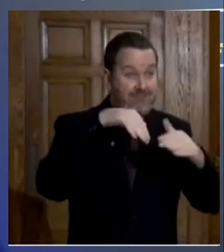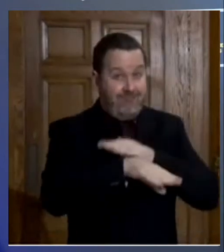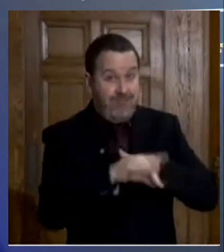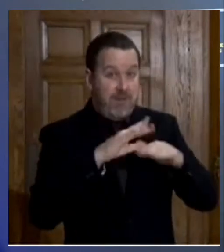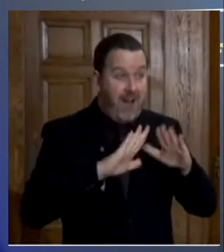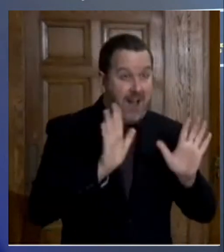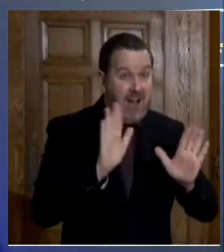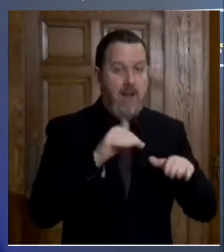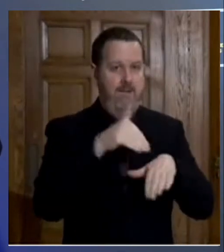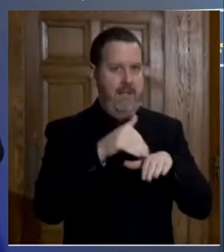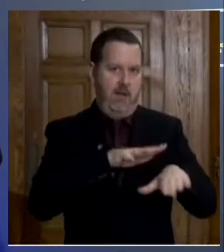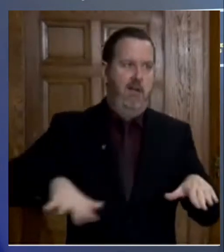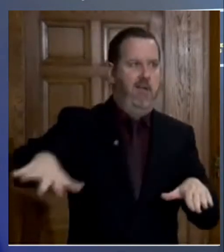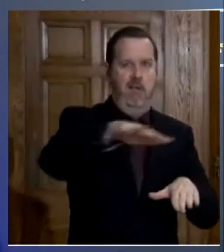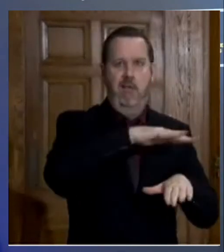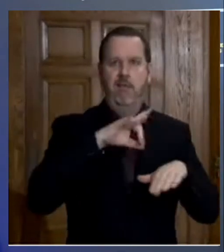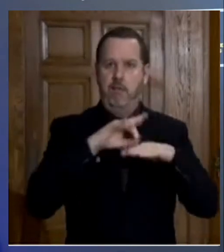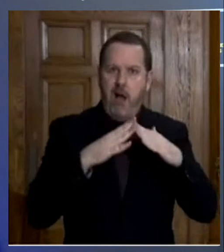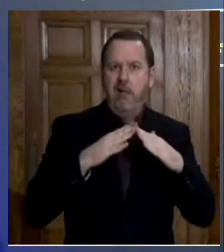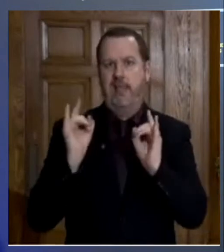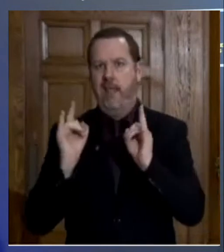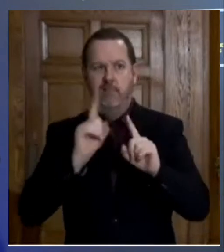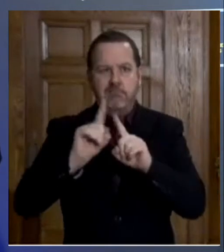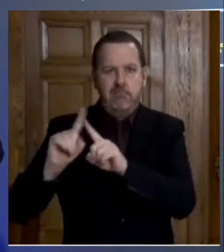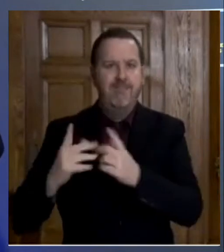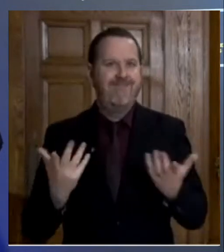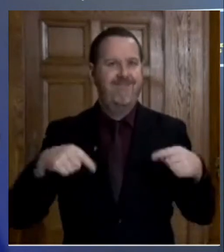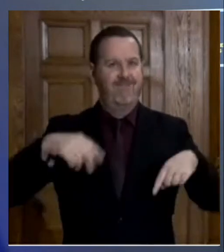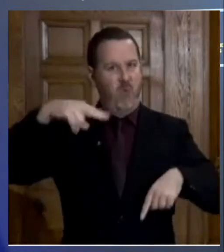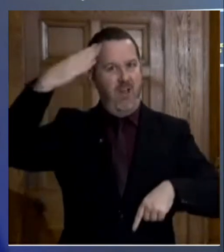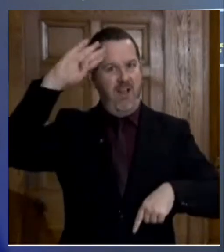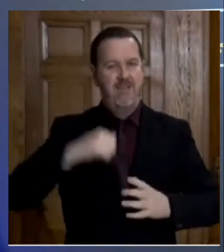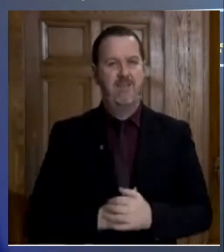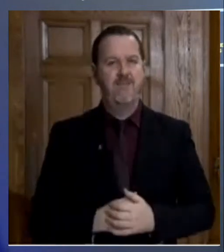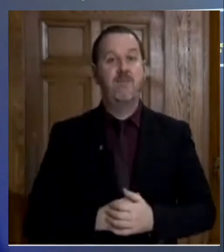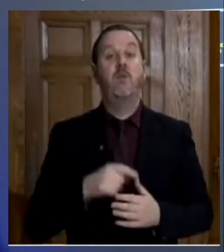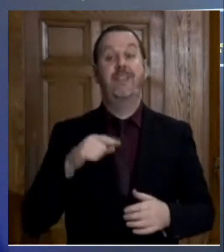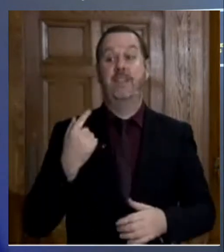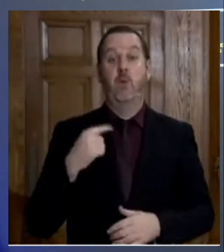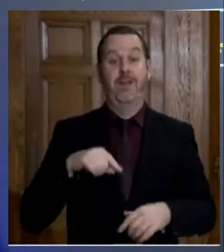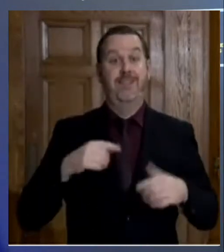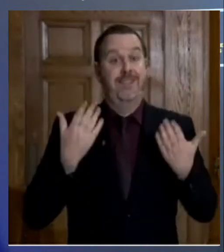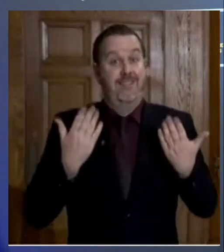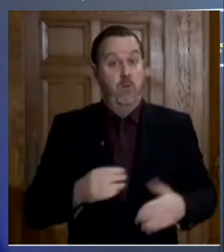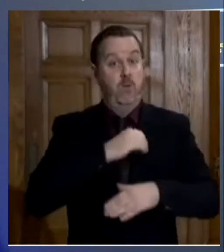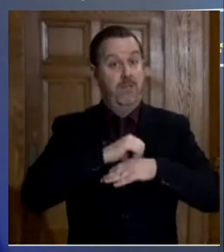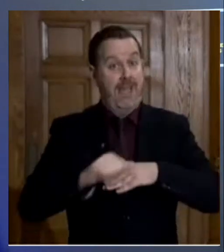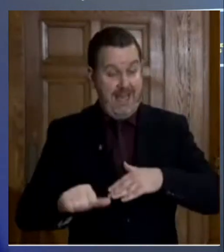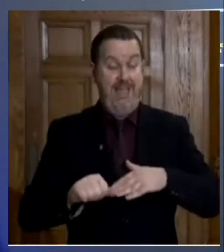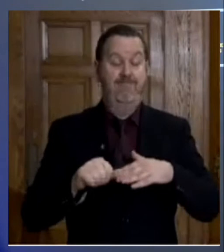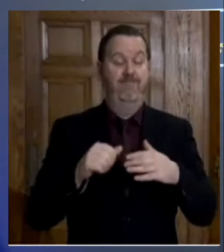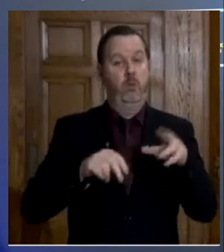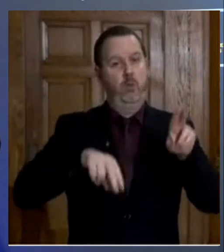Ireland. So today, I unfortunately can't confirm that my department has produced revised visiting